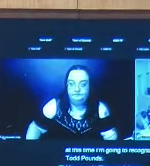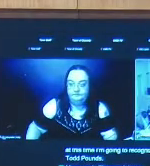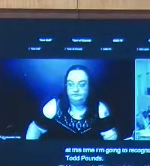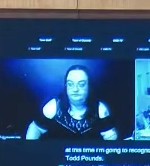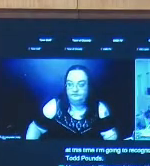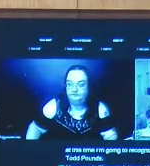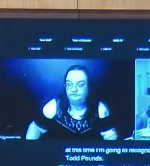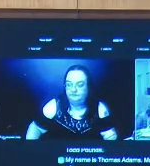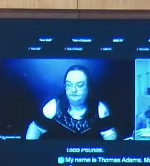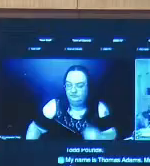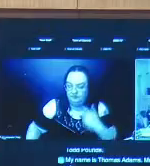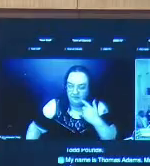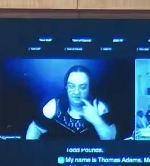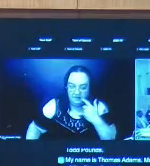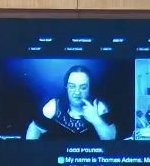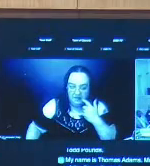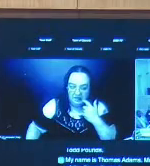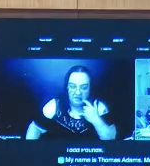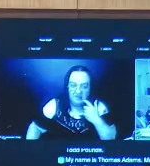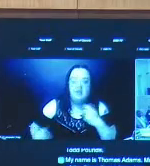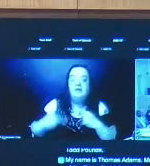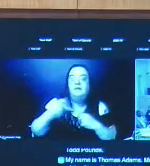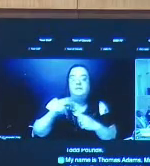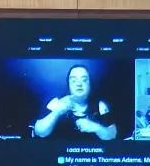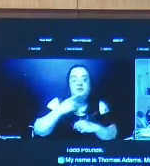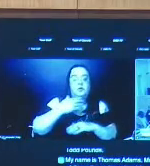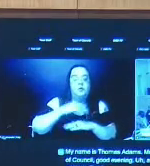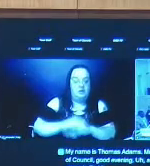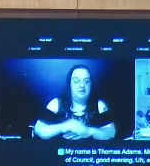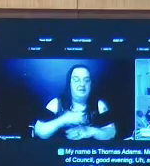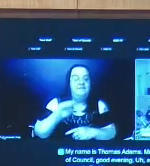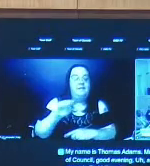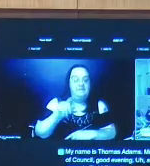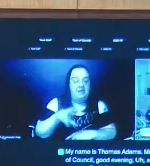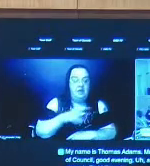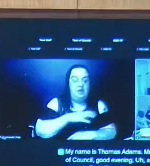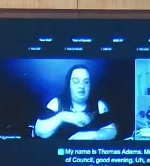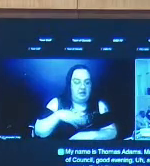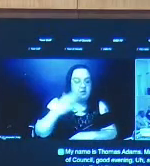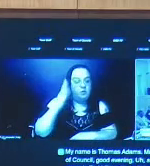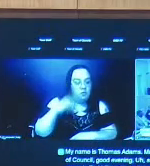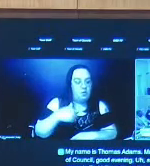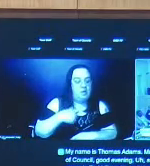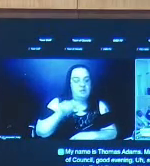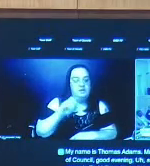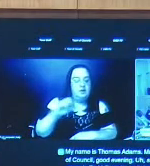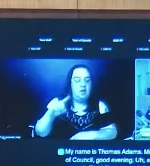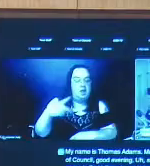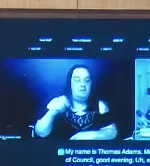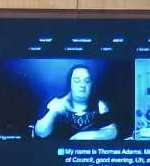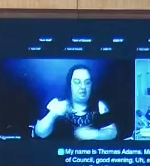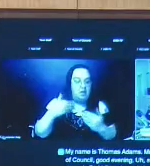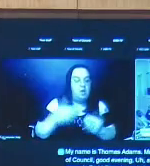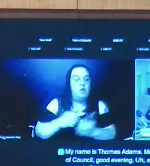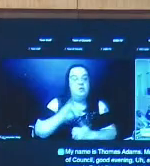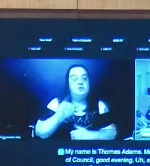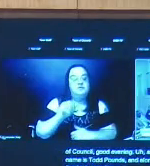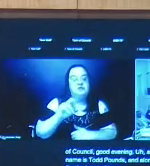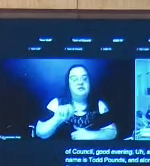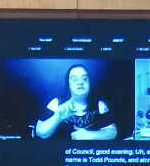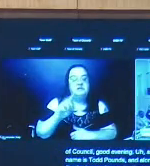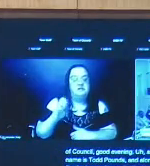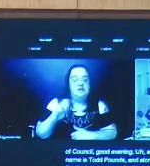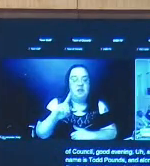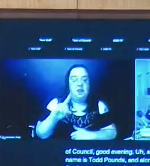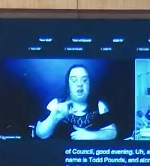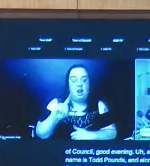Mayor, members of council, good evening. As you know, my name is Todd Pounds, and along with Jason DeLoach, I'm the town attorney for the town of